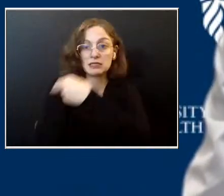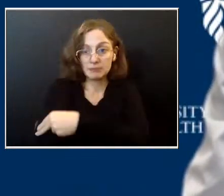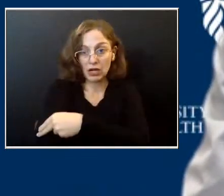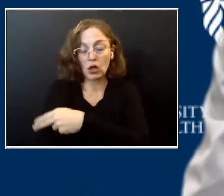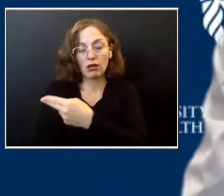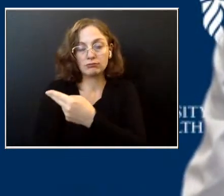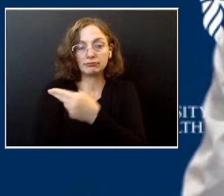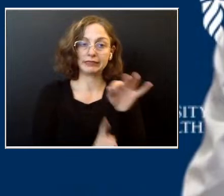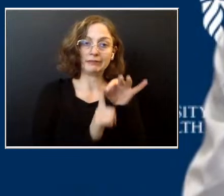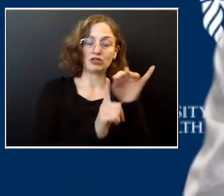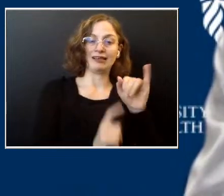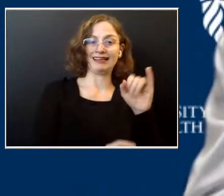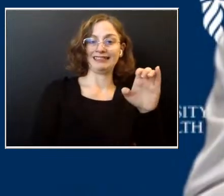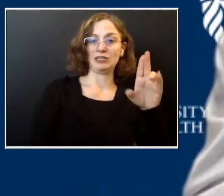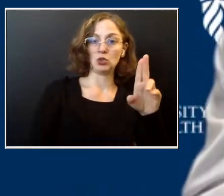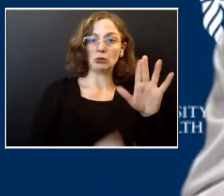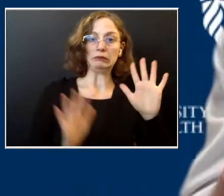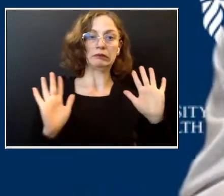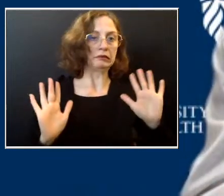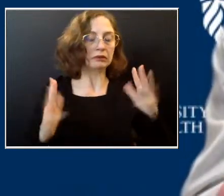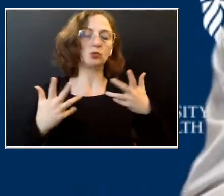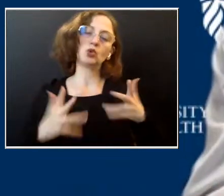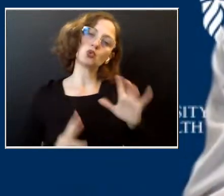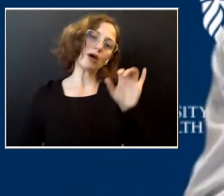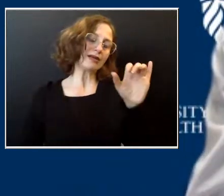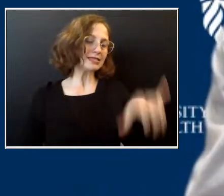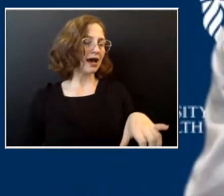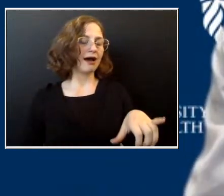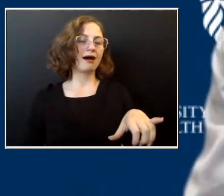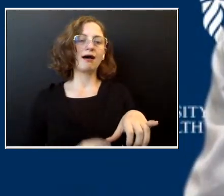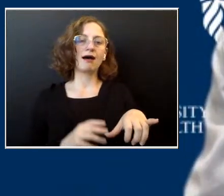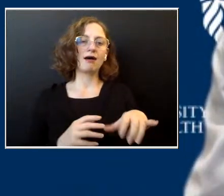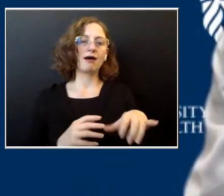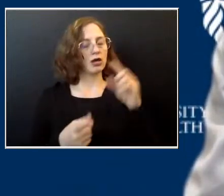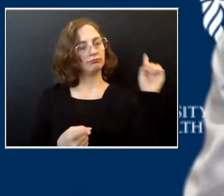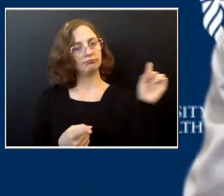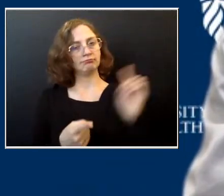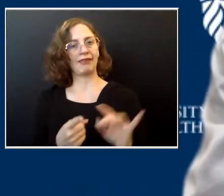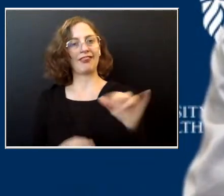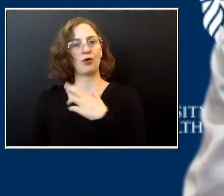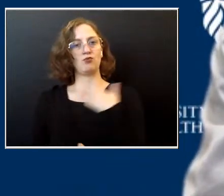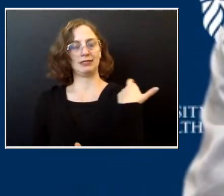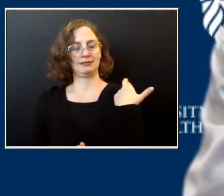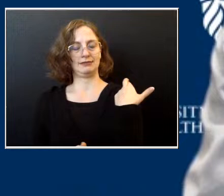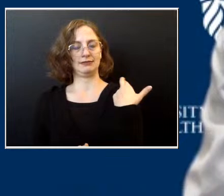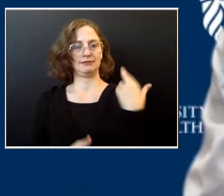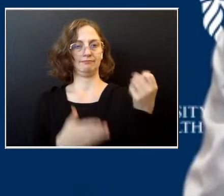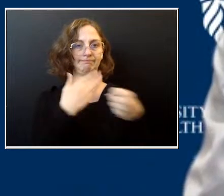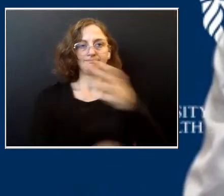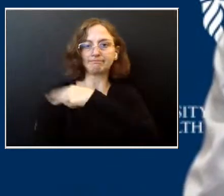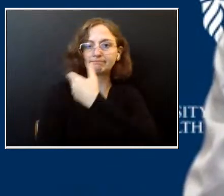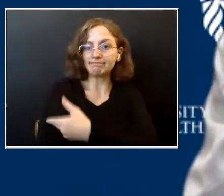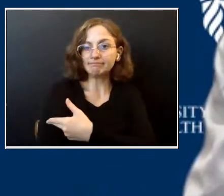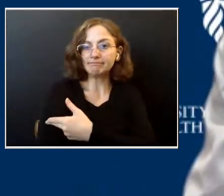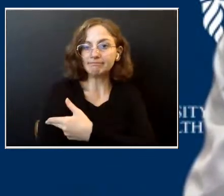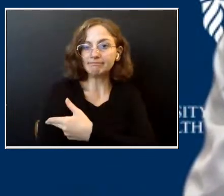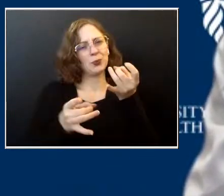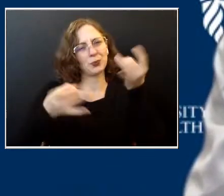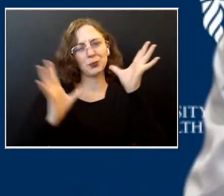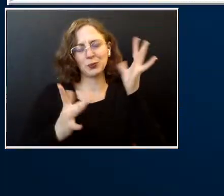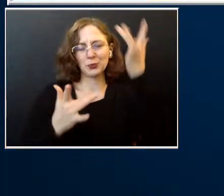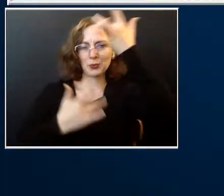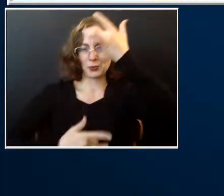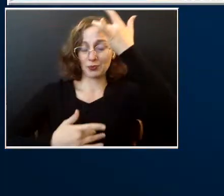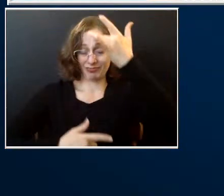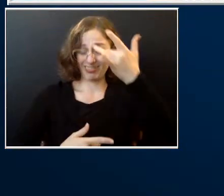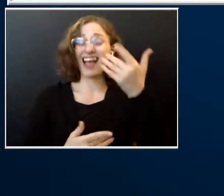We really want to reduce your risk of hospitalization and severe disease, and this vaccine does do that.